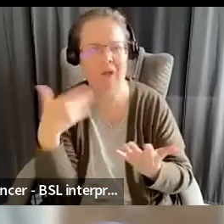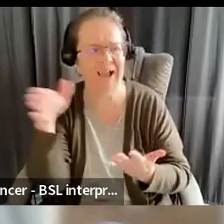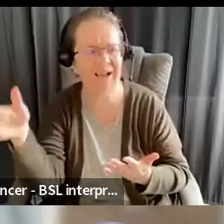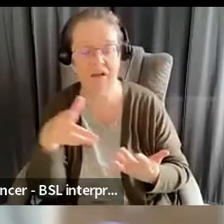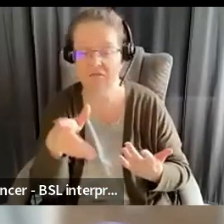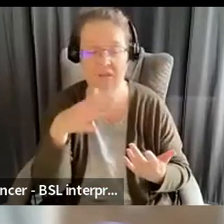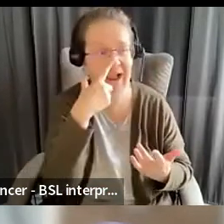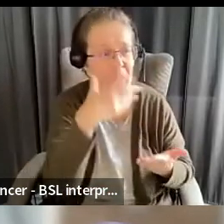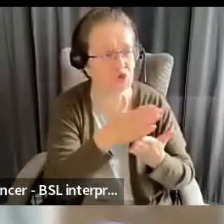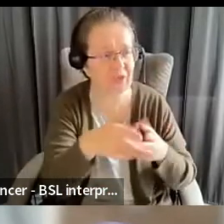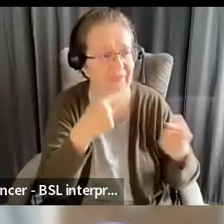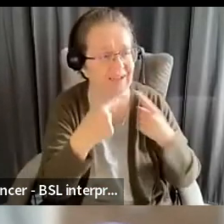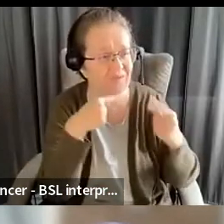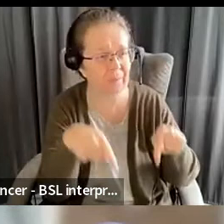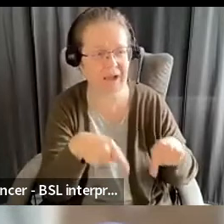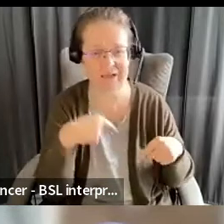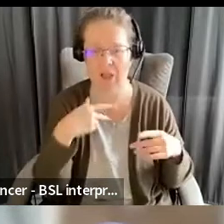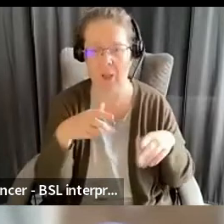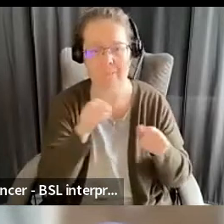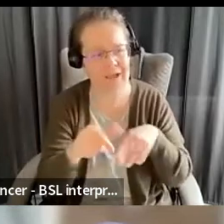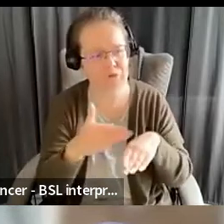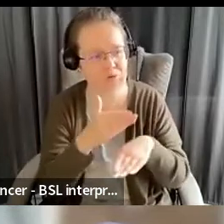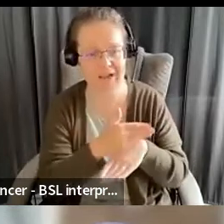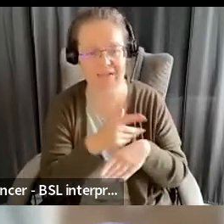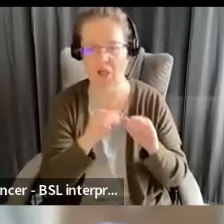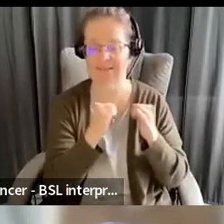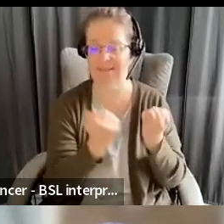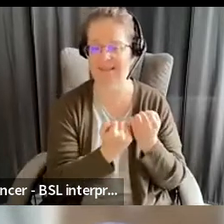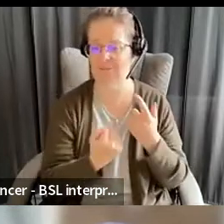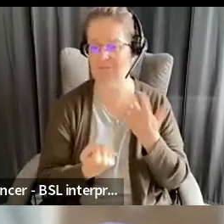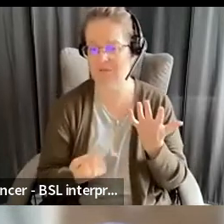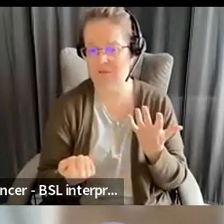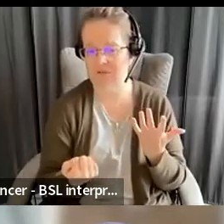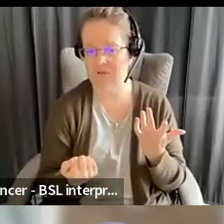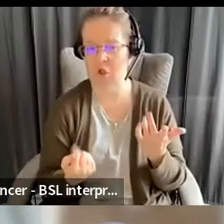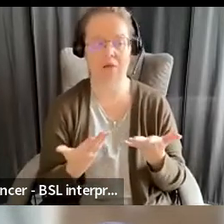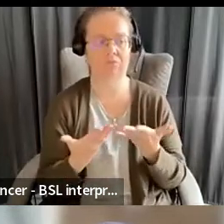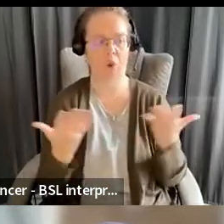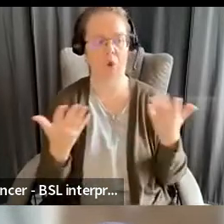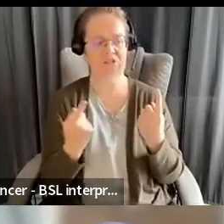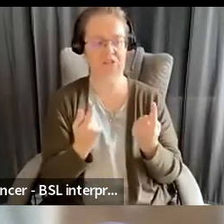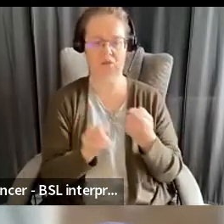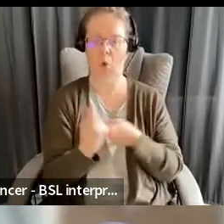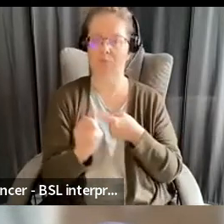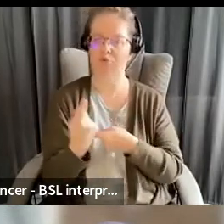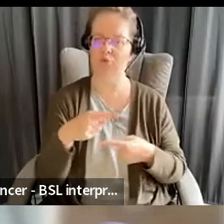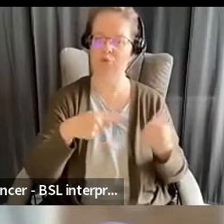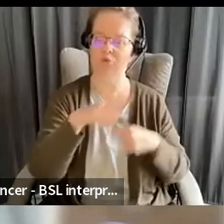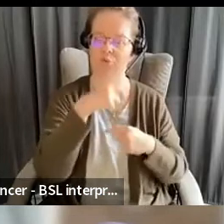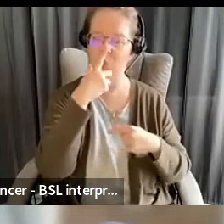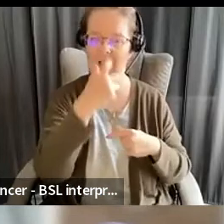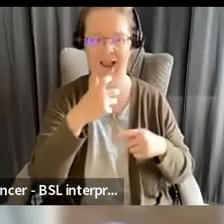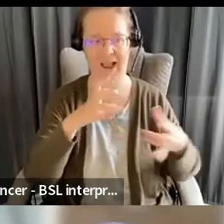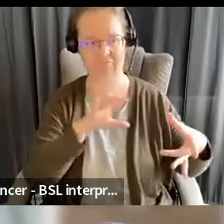this information? Can I share best practice on Teams? So there's lots of opportunities where people can reach